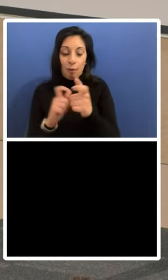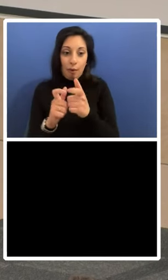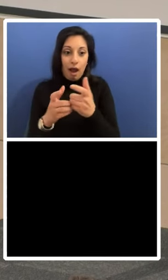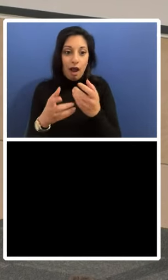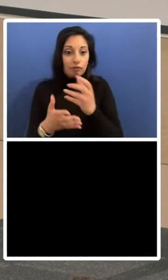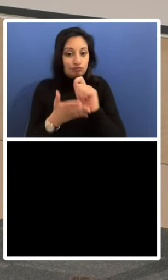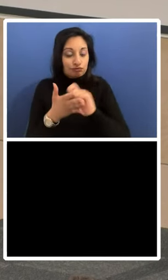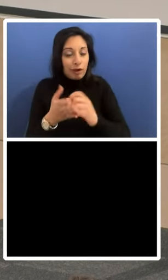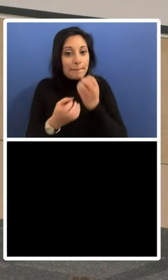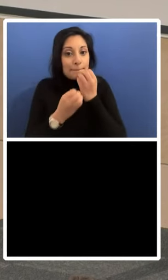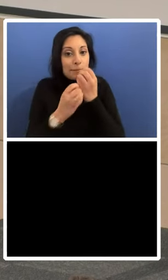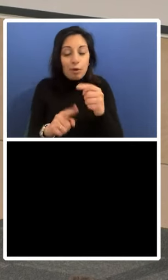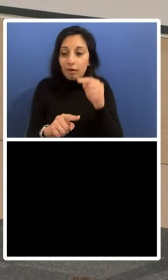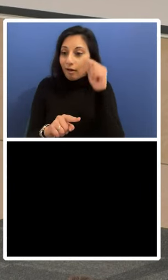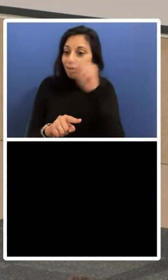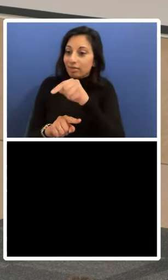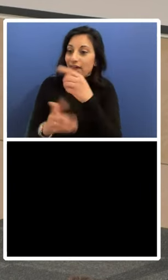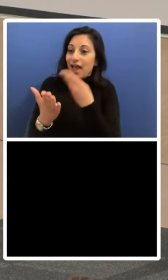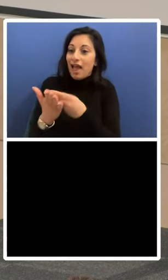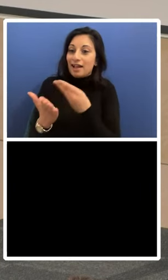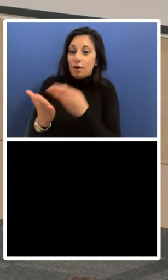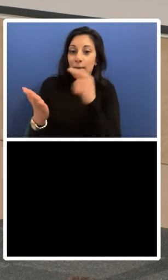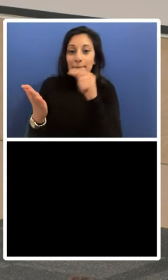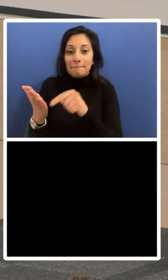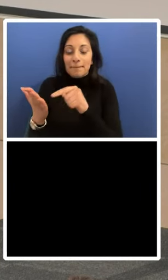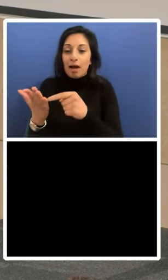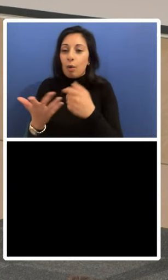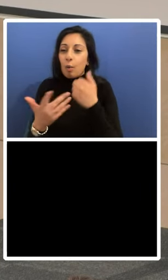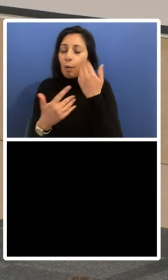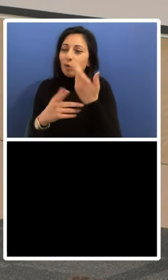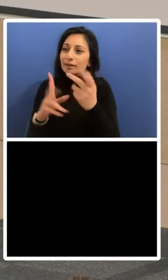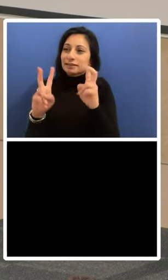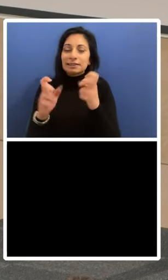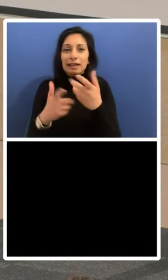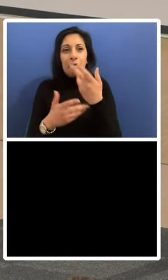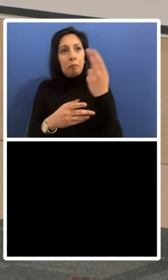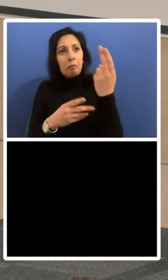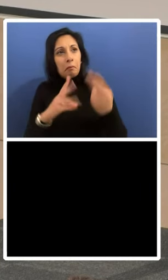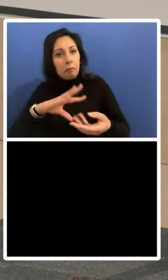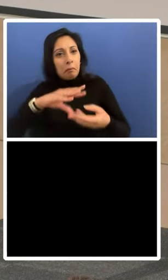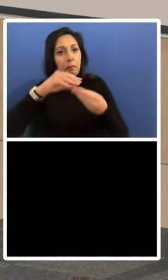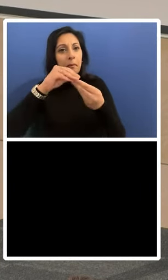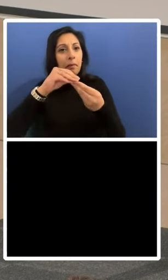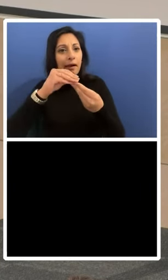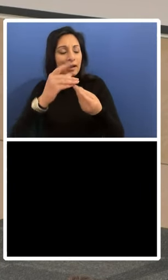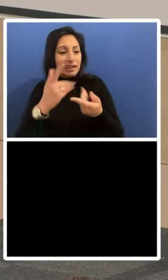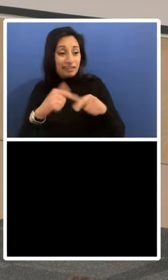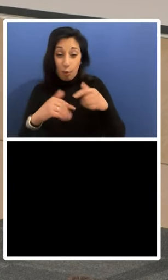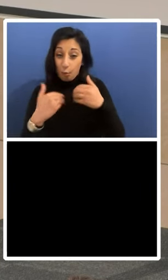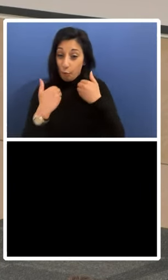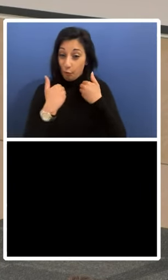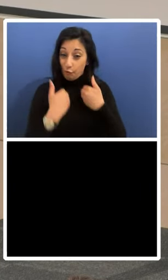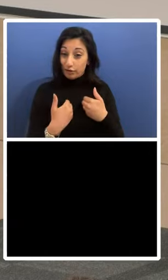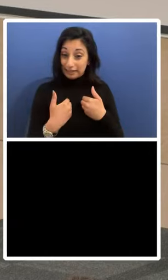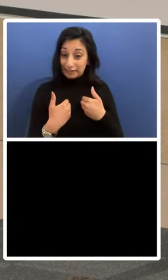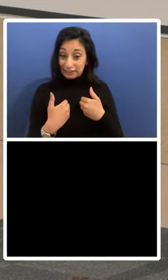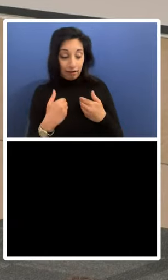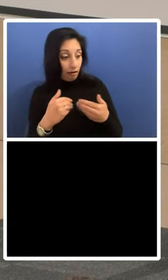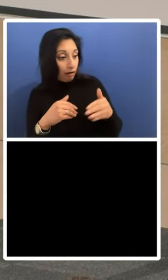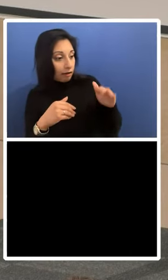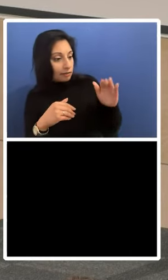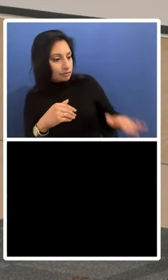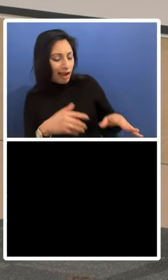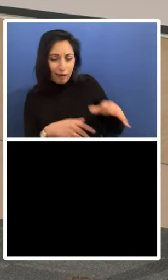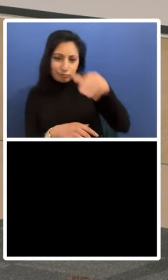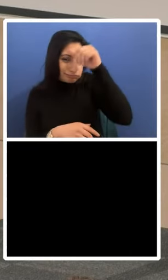job. It's almost a subject designed that if you're really rich and your kid is not that smart, if he studies really hard, he can get a job for Goldman